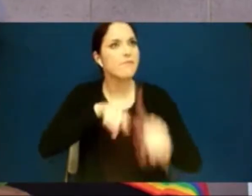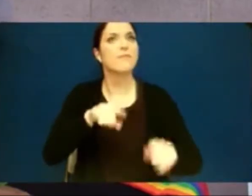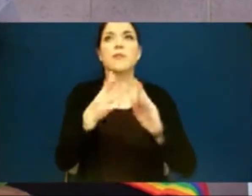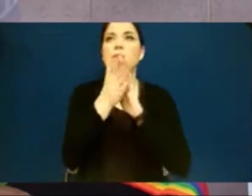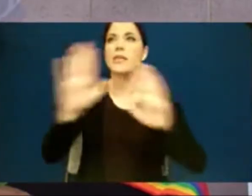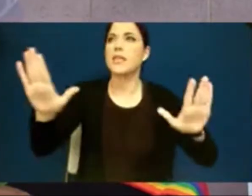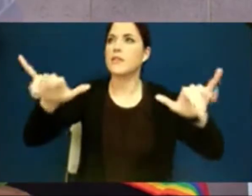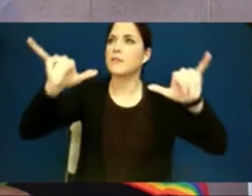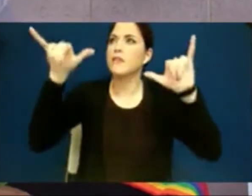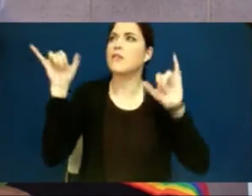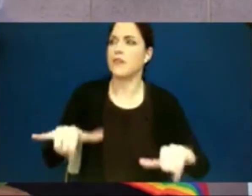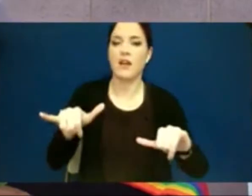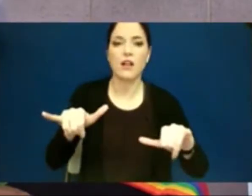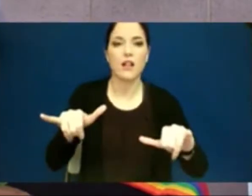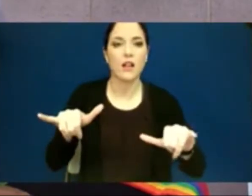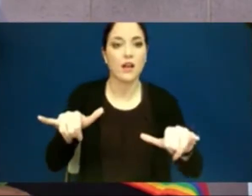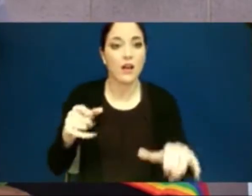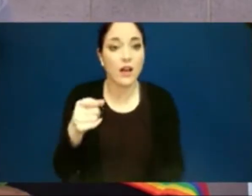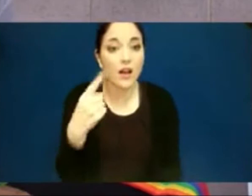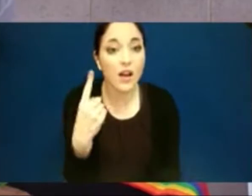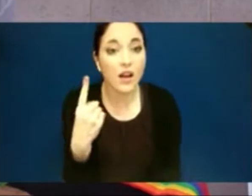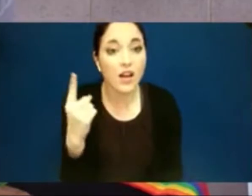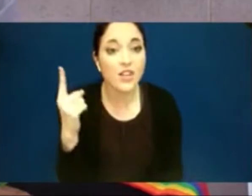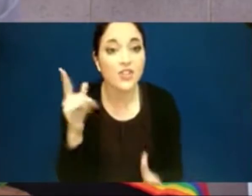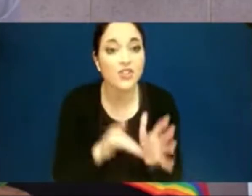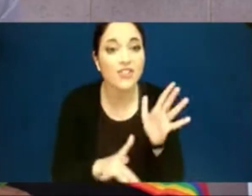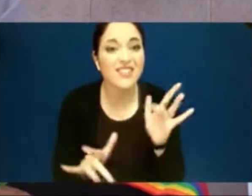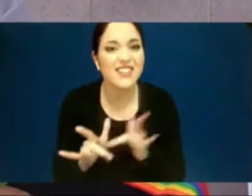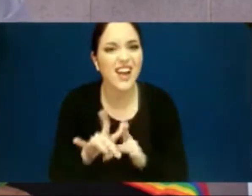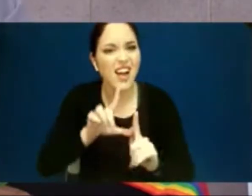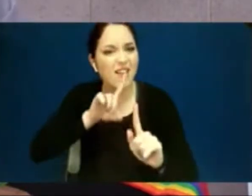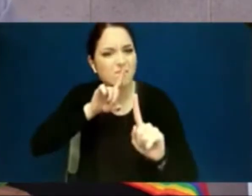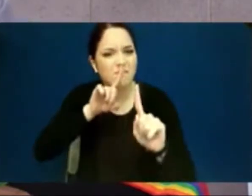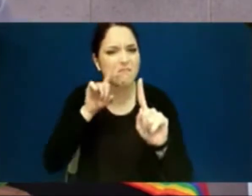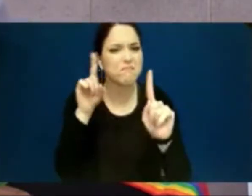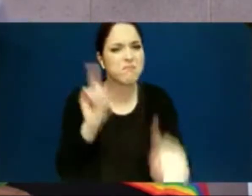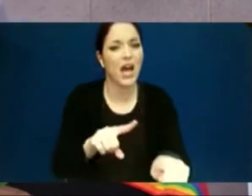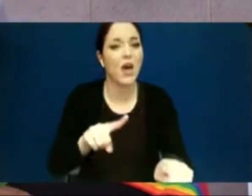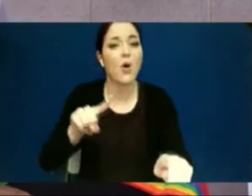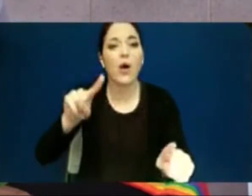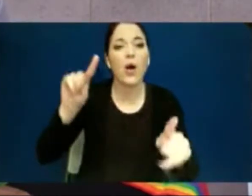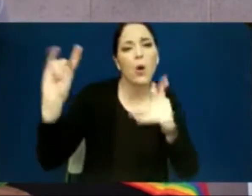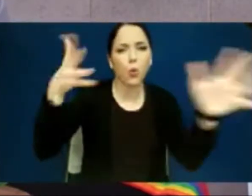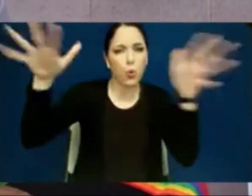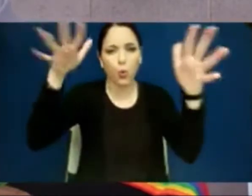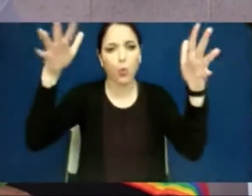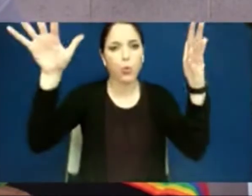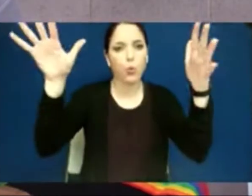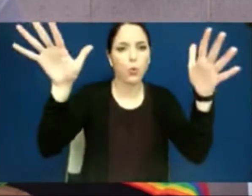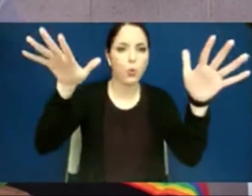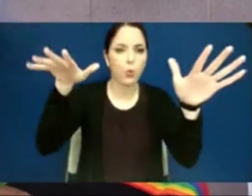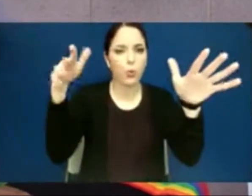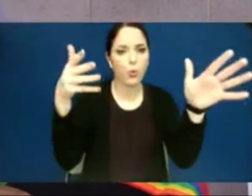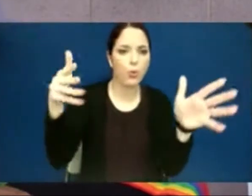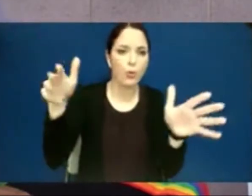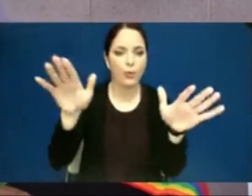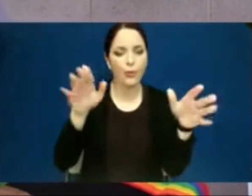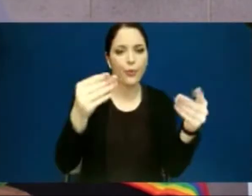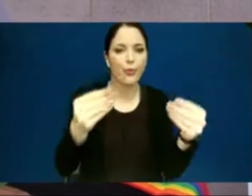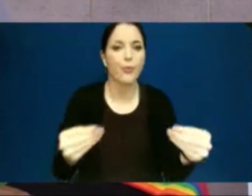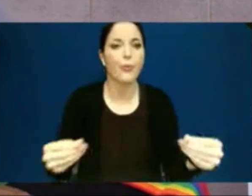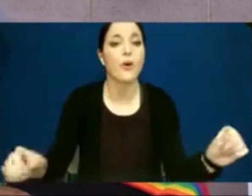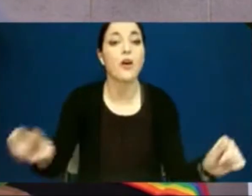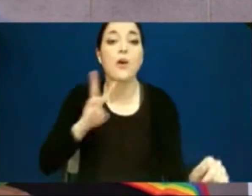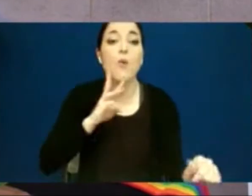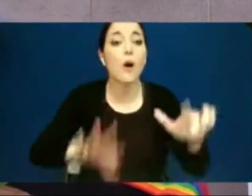calm authority of the voice of Jesus, the wind settles and all is calm. There is calming power